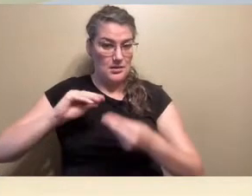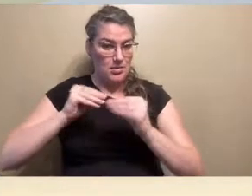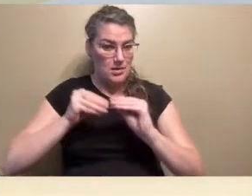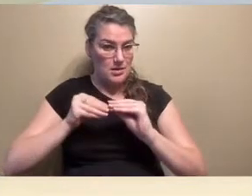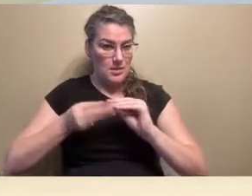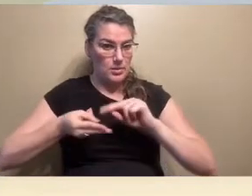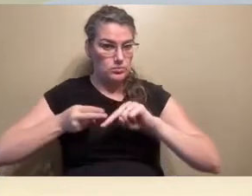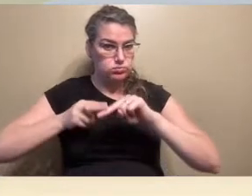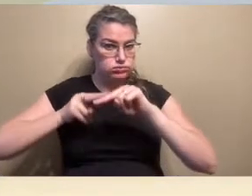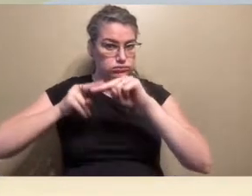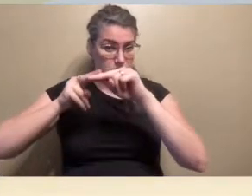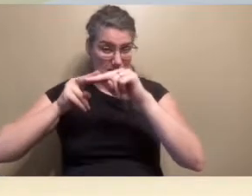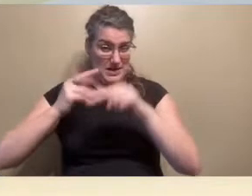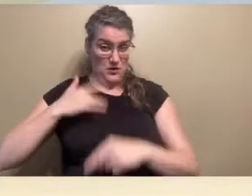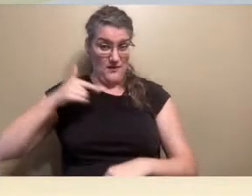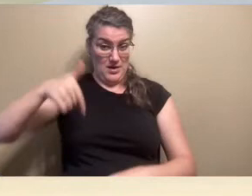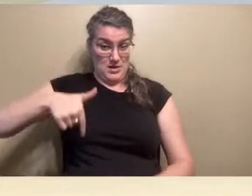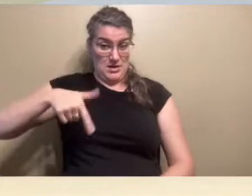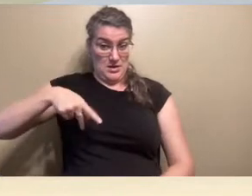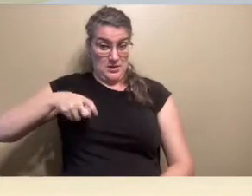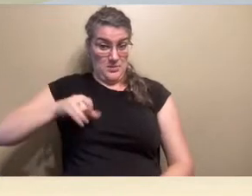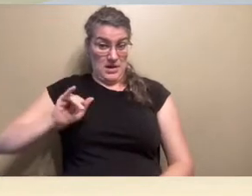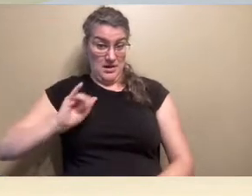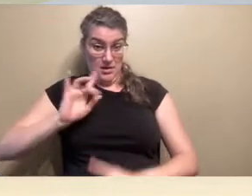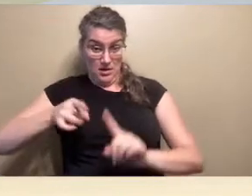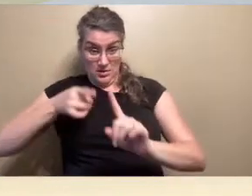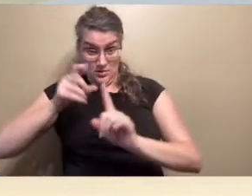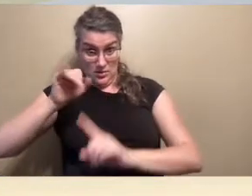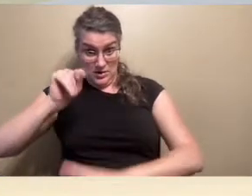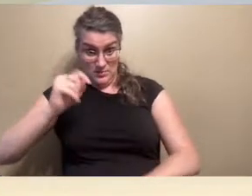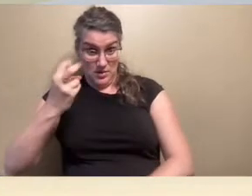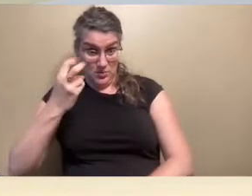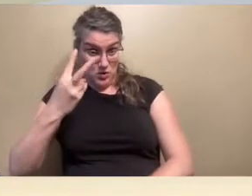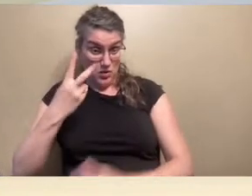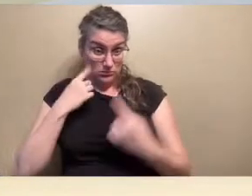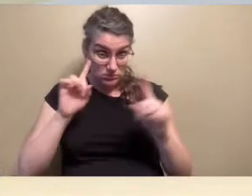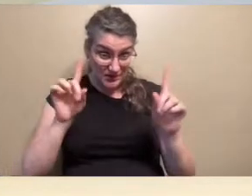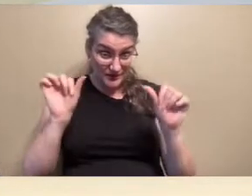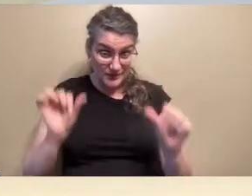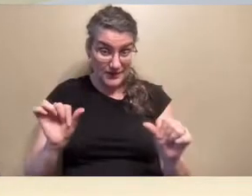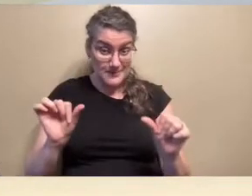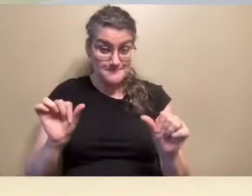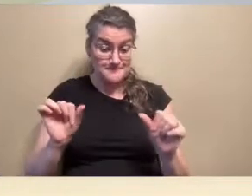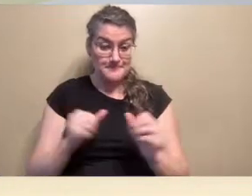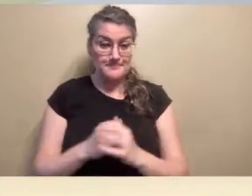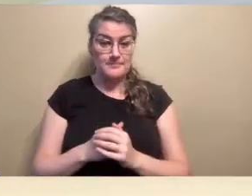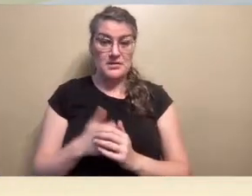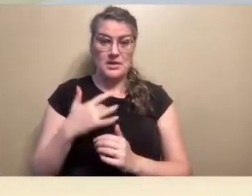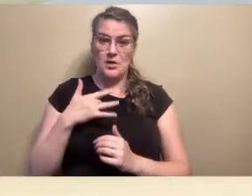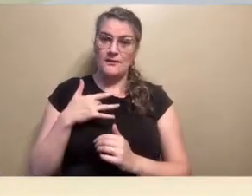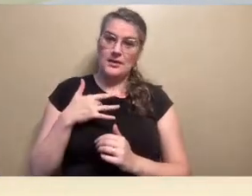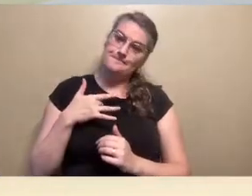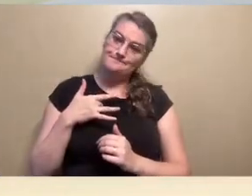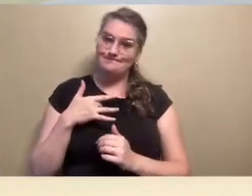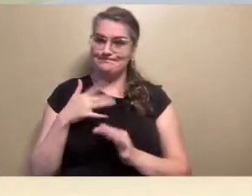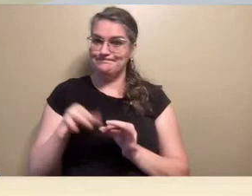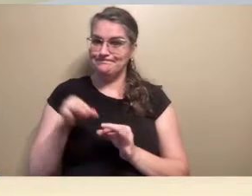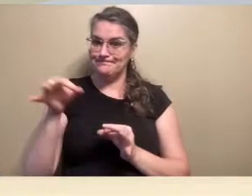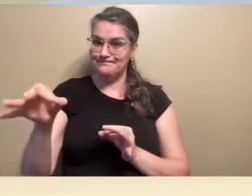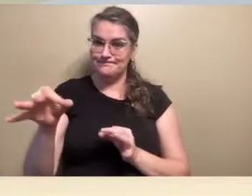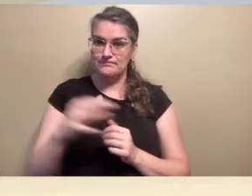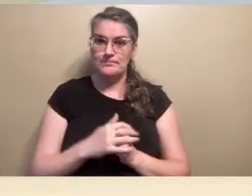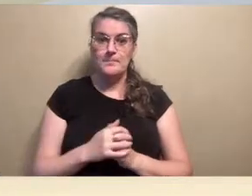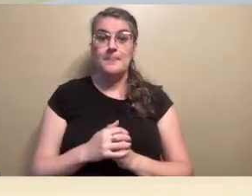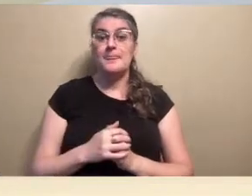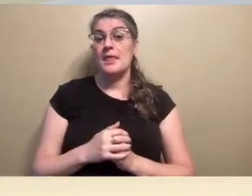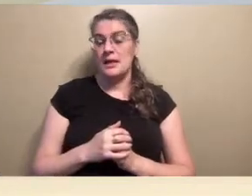are we to meet sort of that goal, and what could set us back at this point? Well, I think first